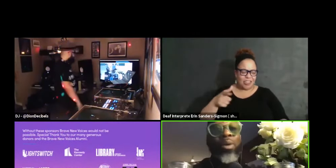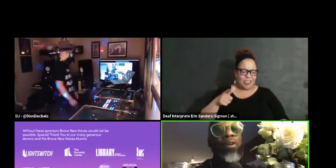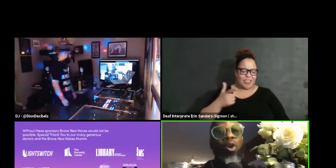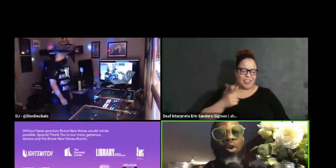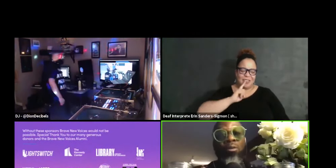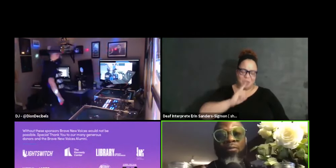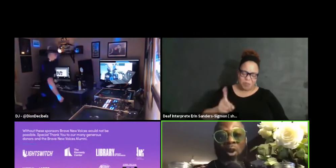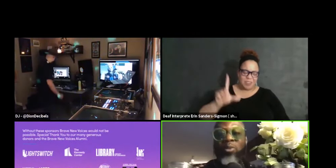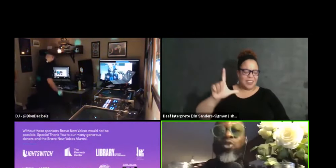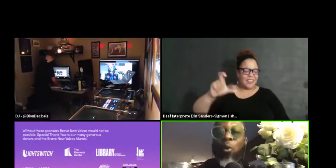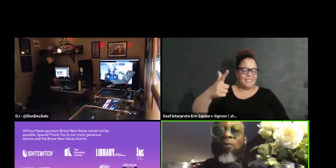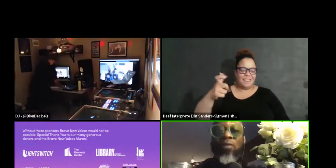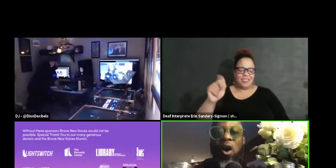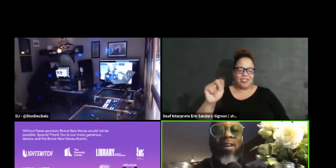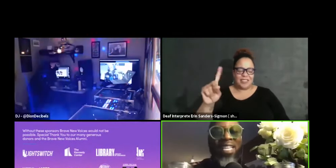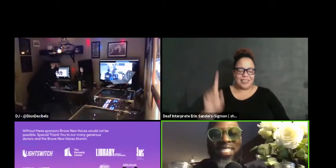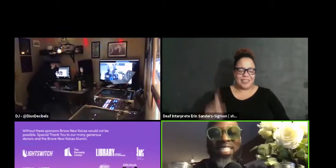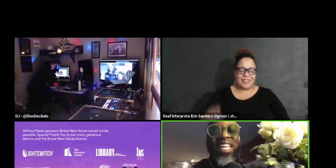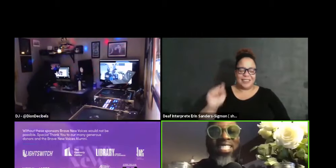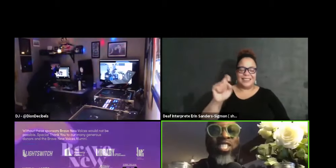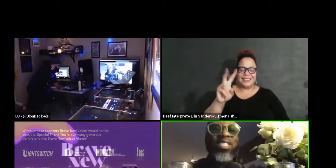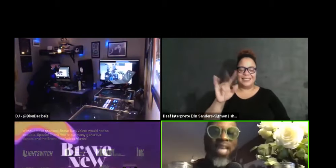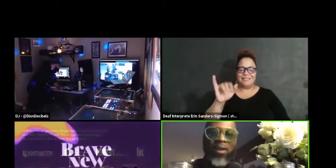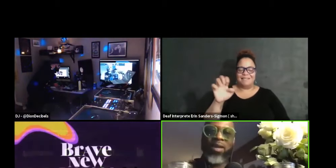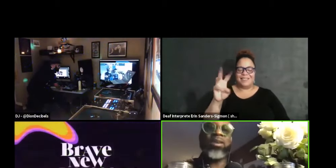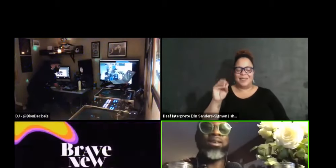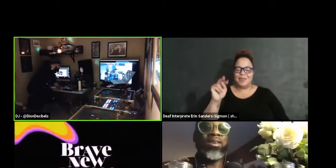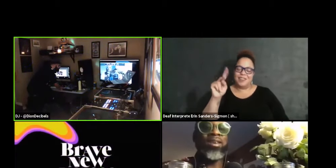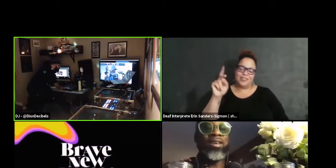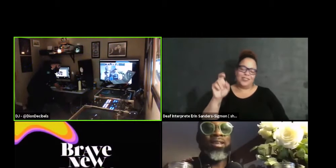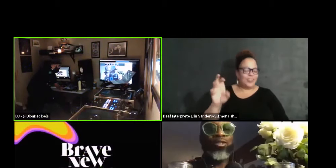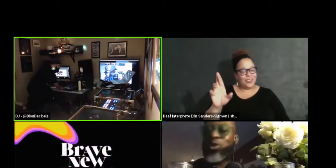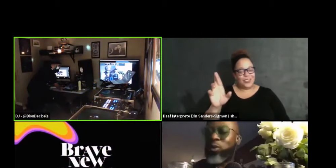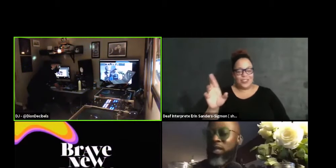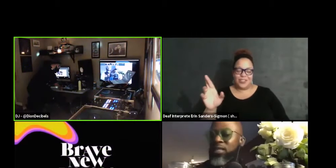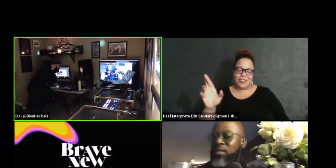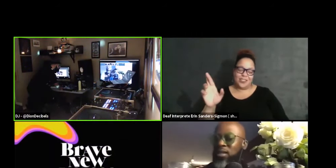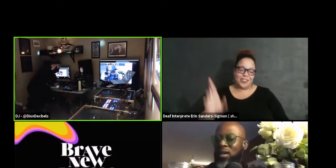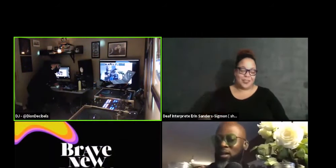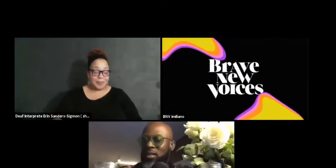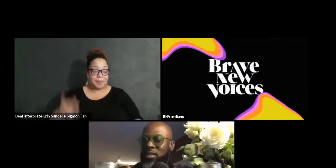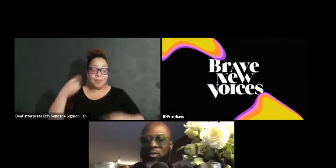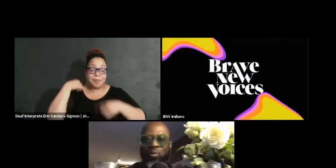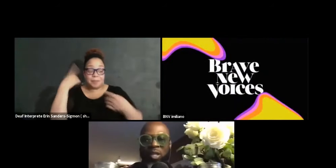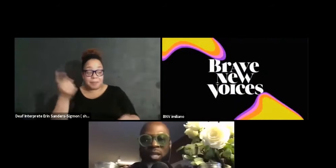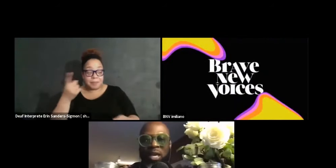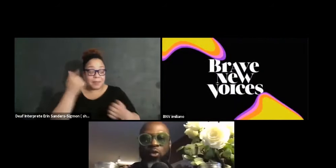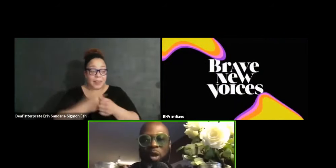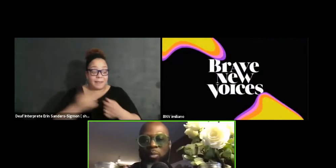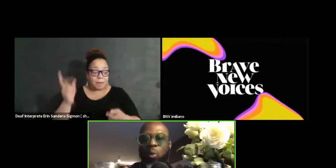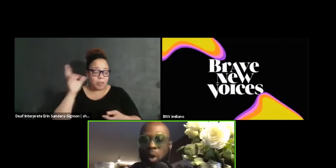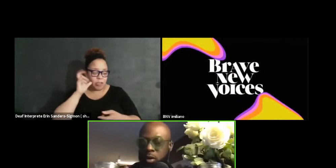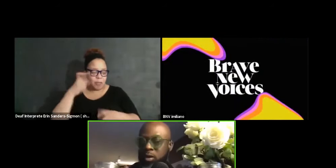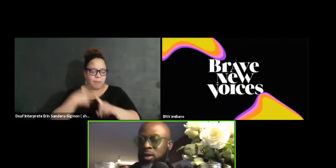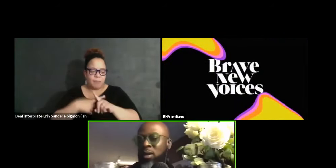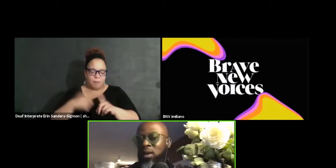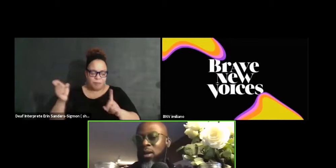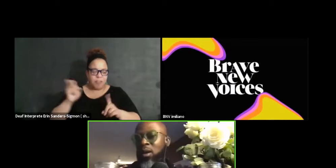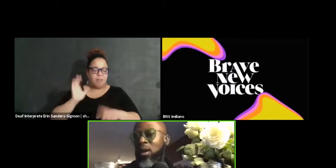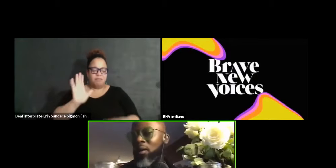Everyone that we've heard from so far is legendary. Truly, this is really incredible